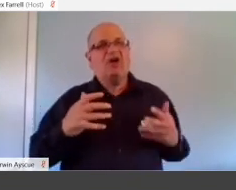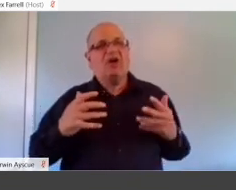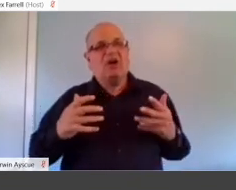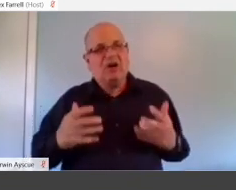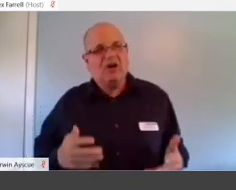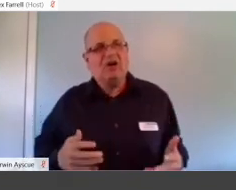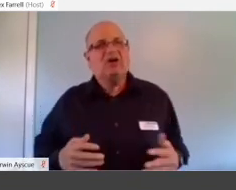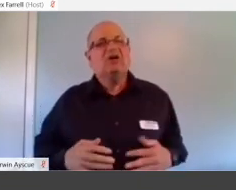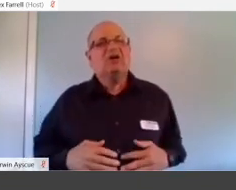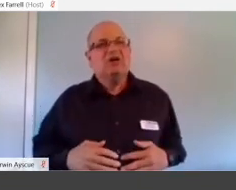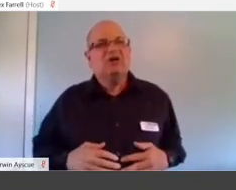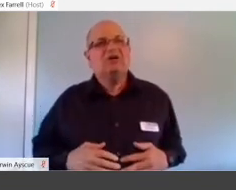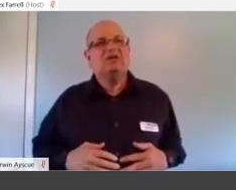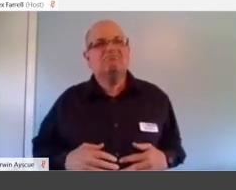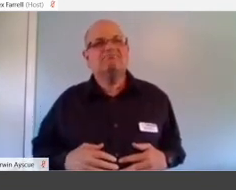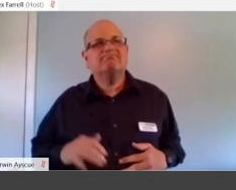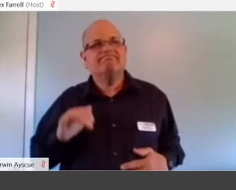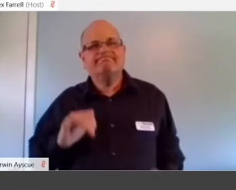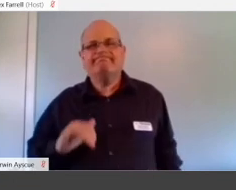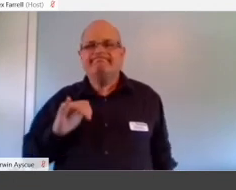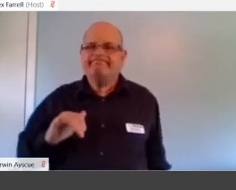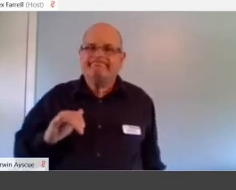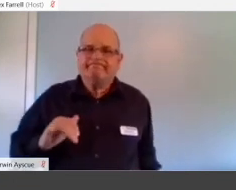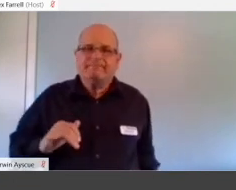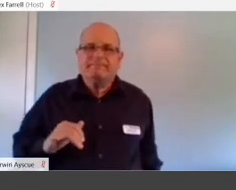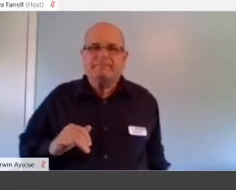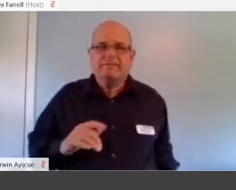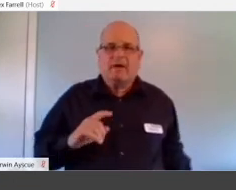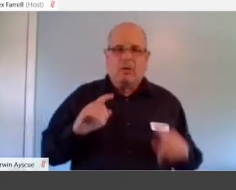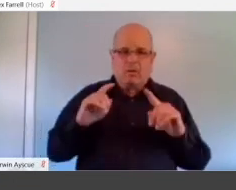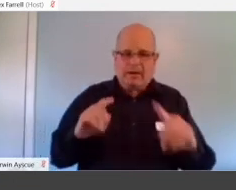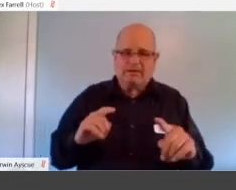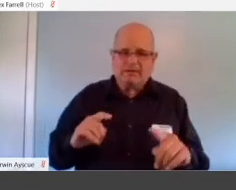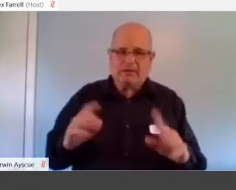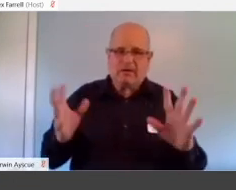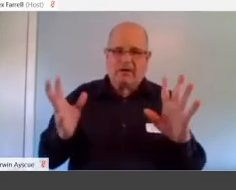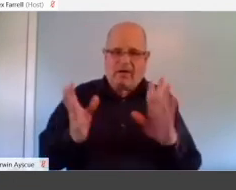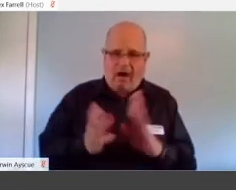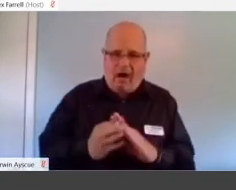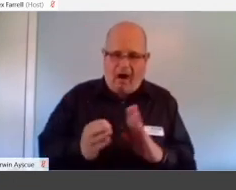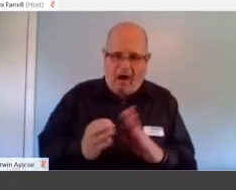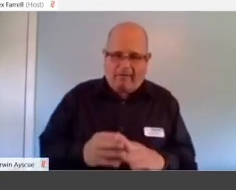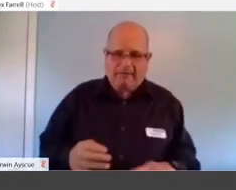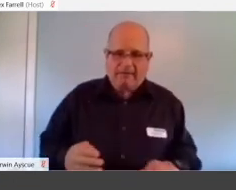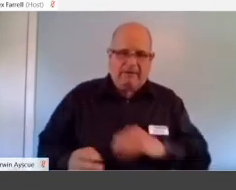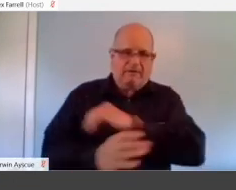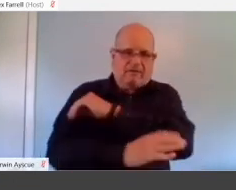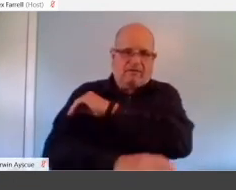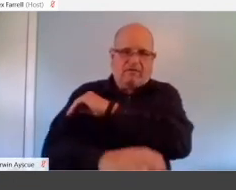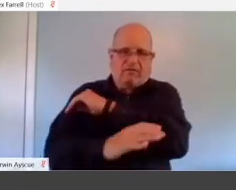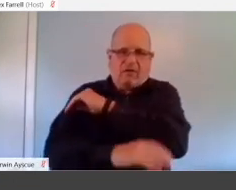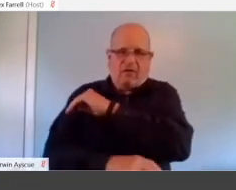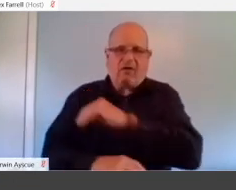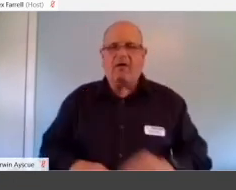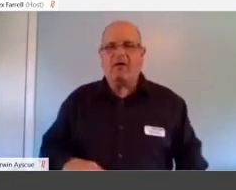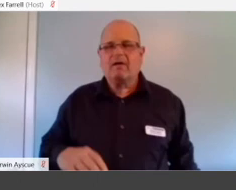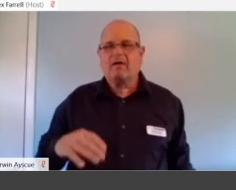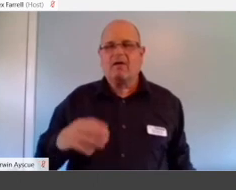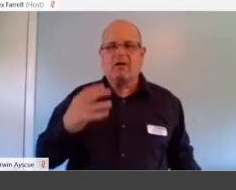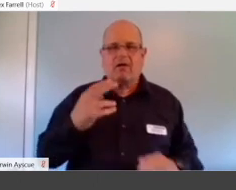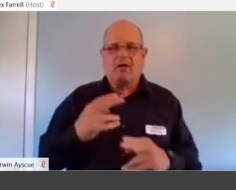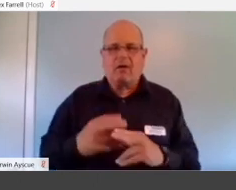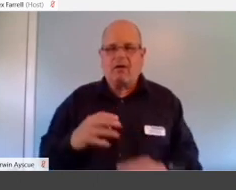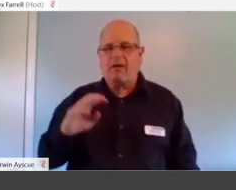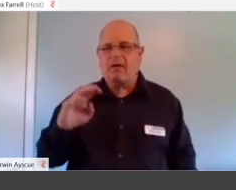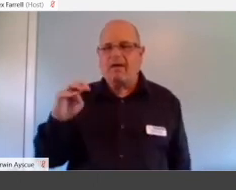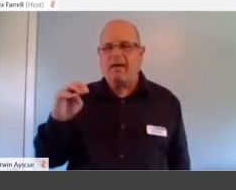year. I went to an amazing conference in DC in the fall called the Maintainers Conference. Totally